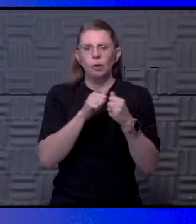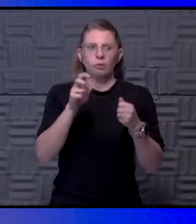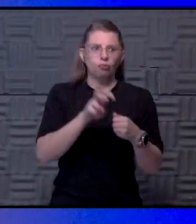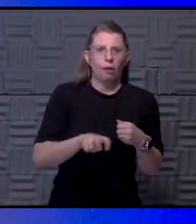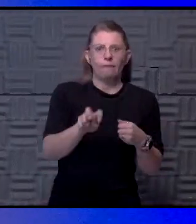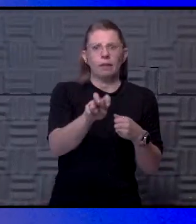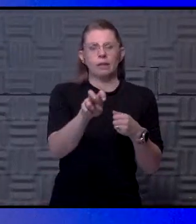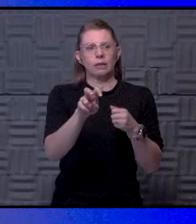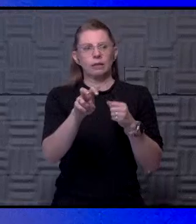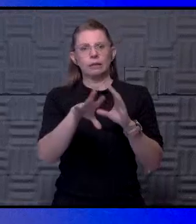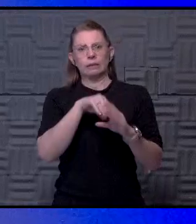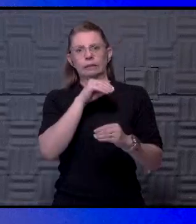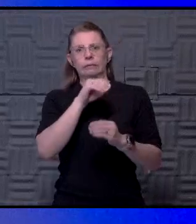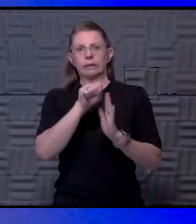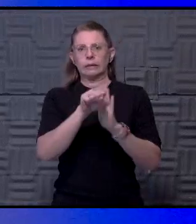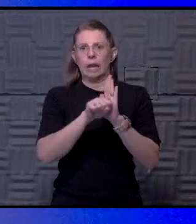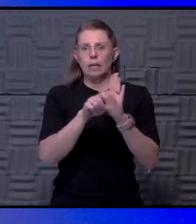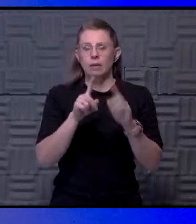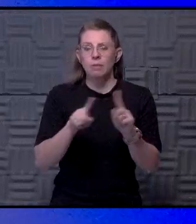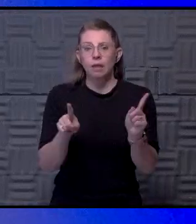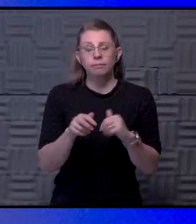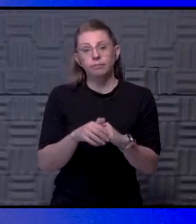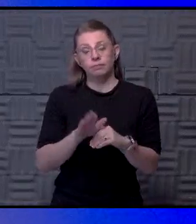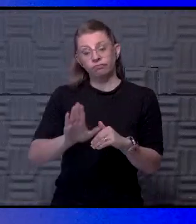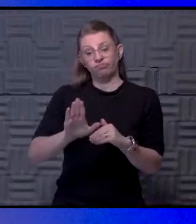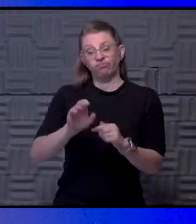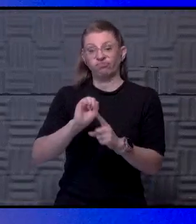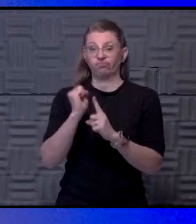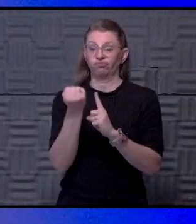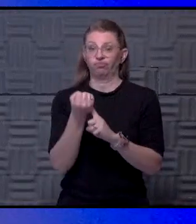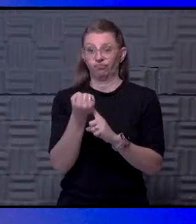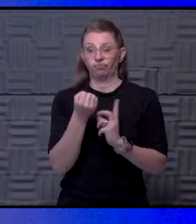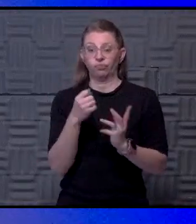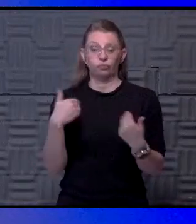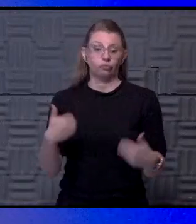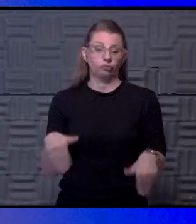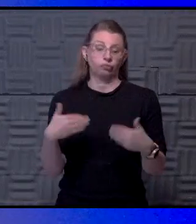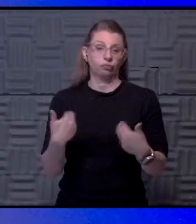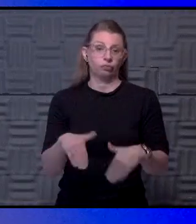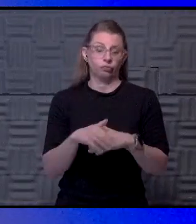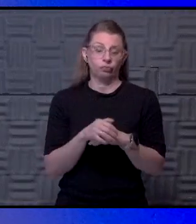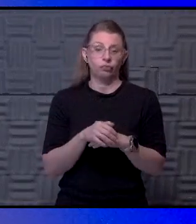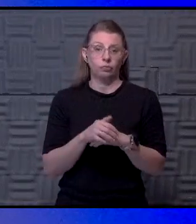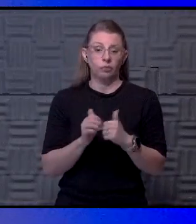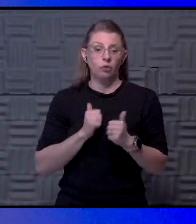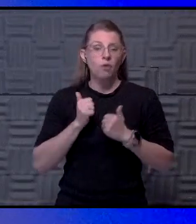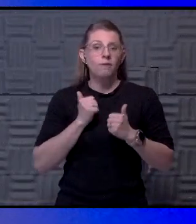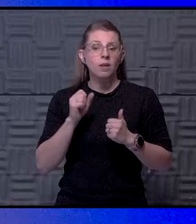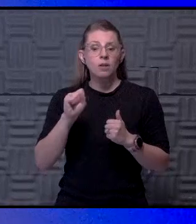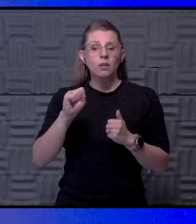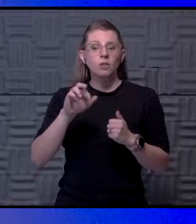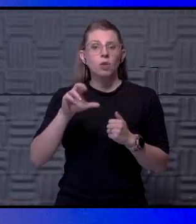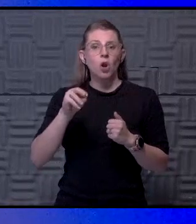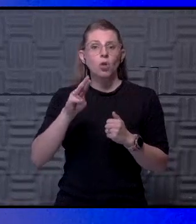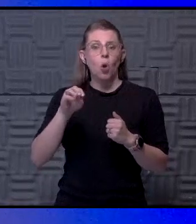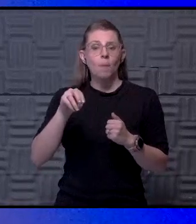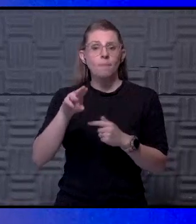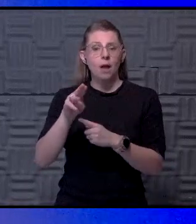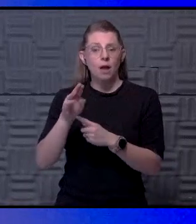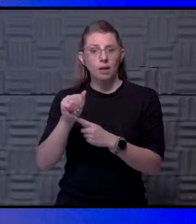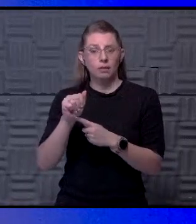state. But in his case, he had an aggressive form of sarcoma, soft tissue sarcoma called